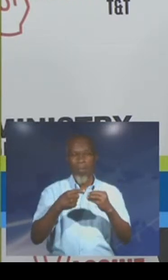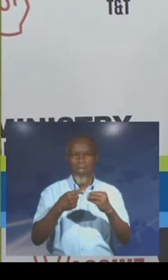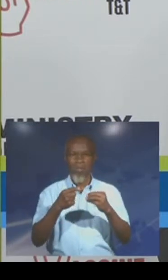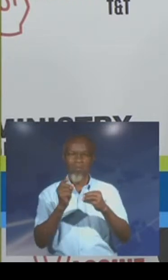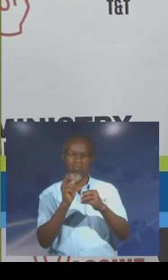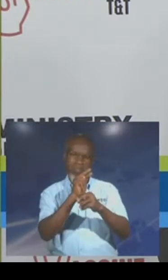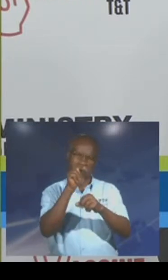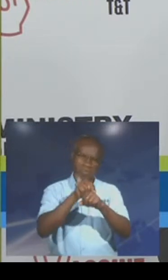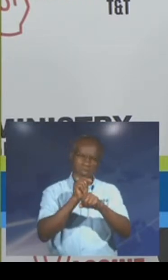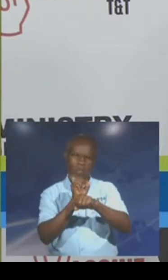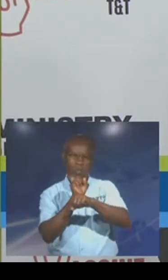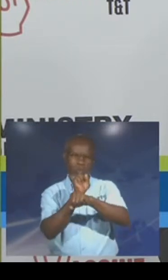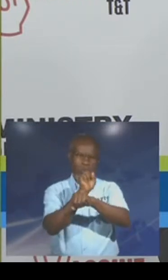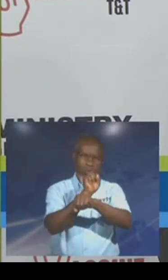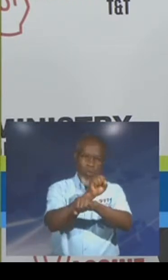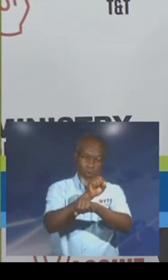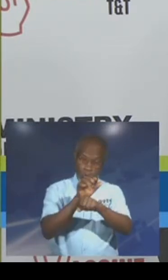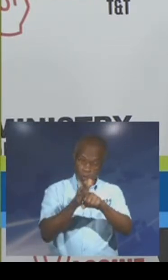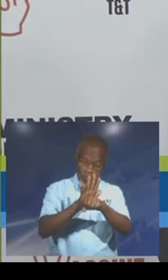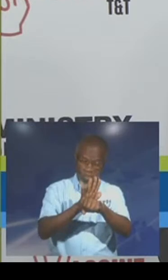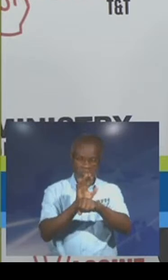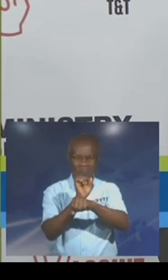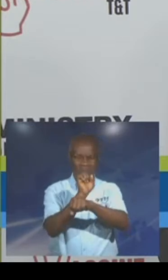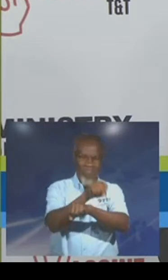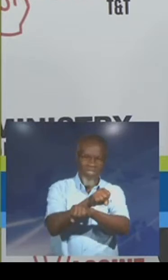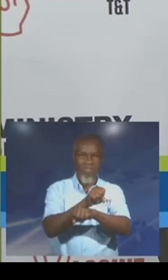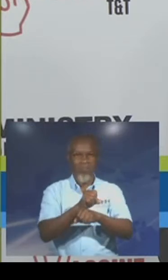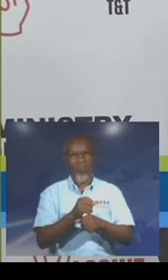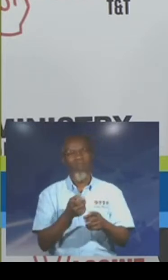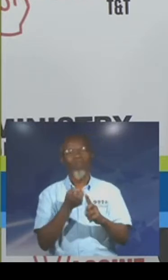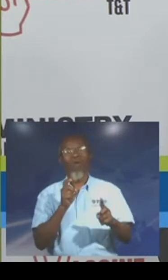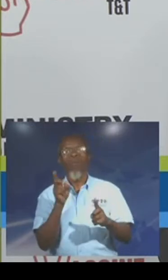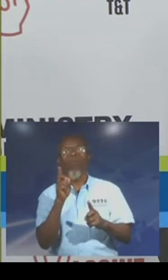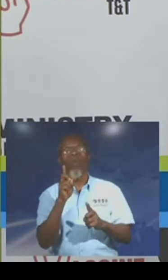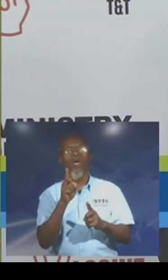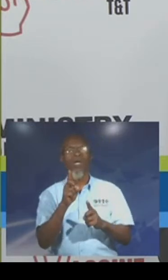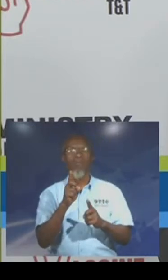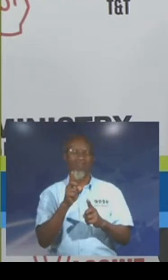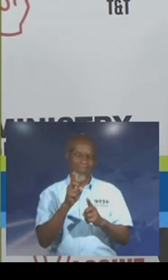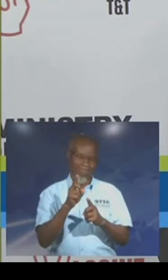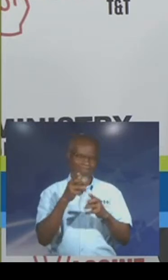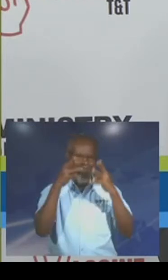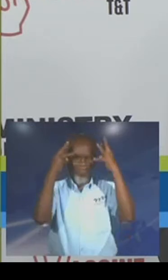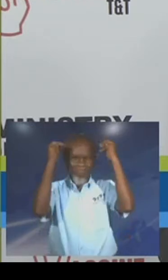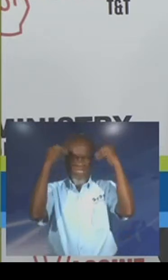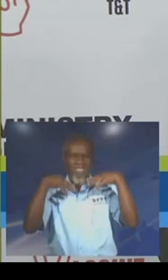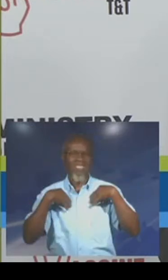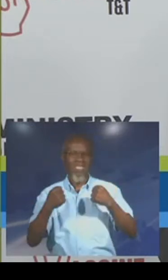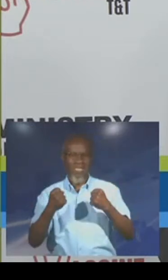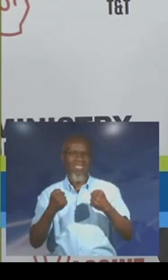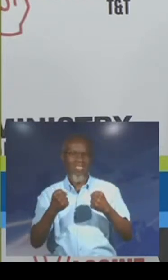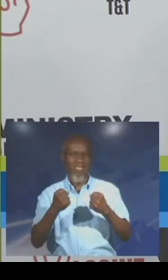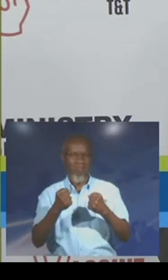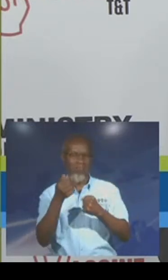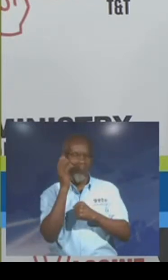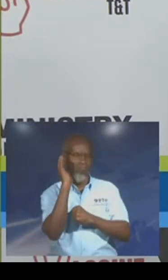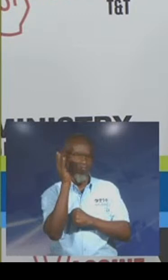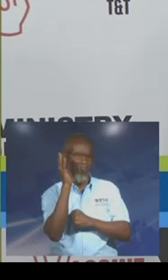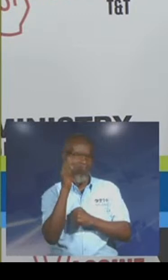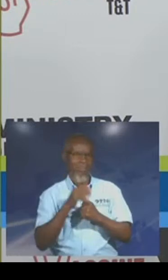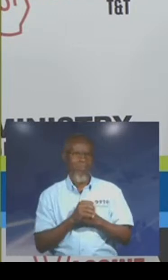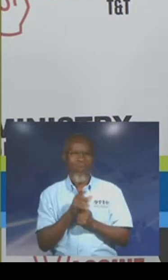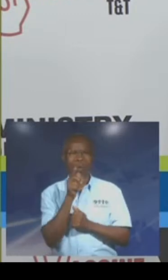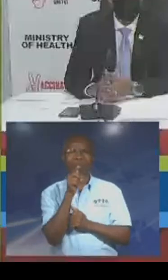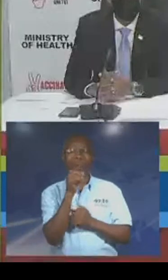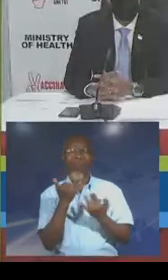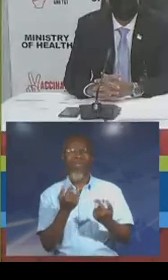national COVID-19 response. That is the Ministry of Health's COVID-19 Media Conference. Today's panel of presenters